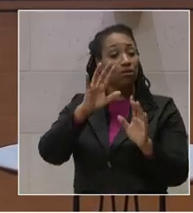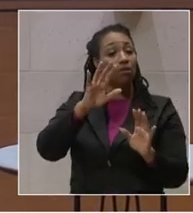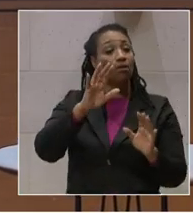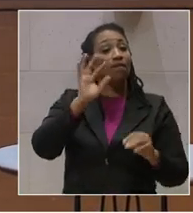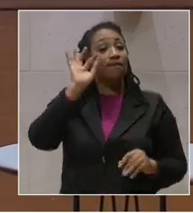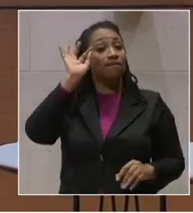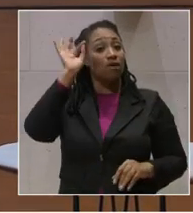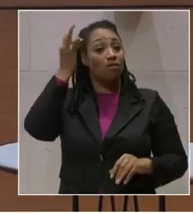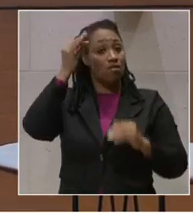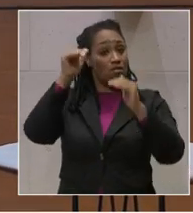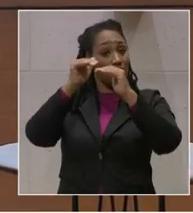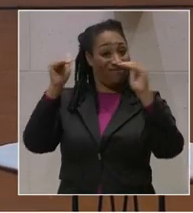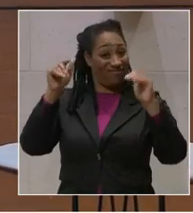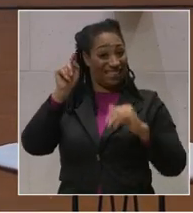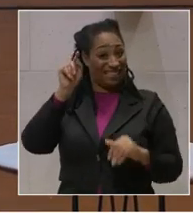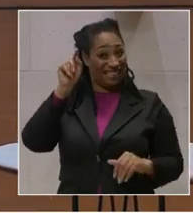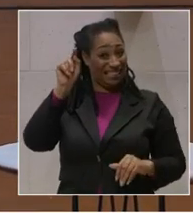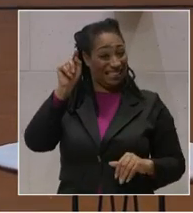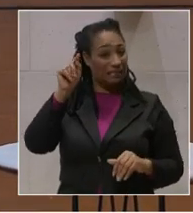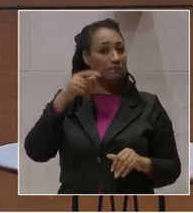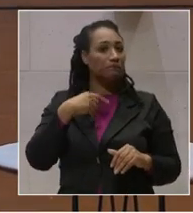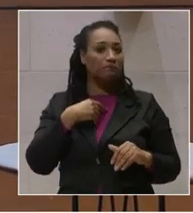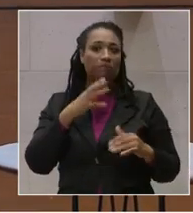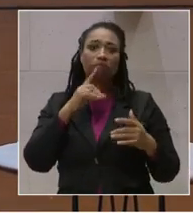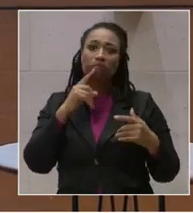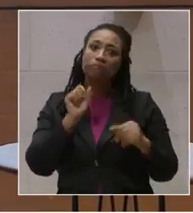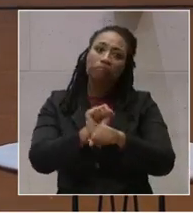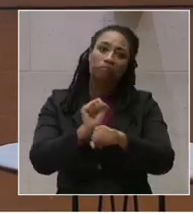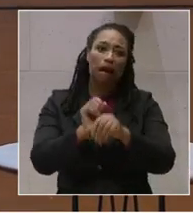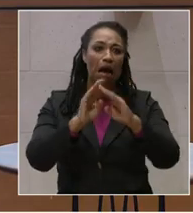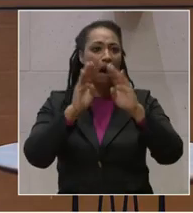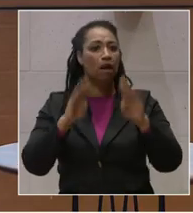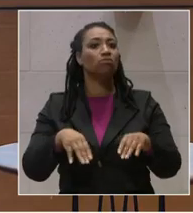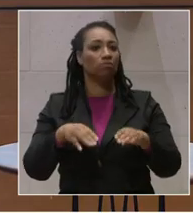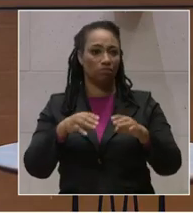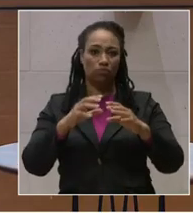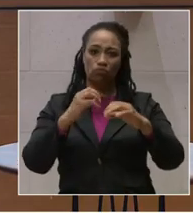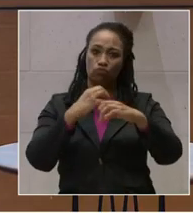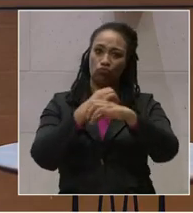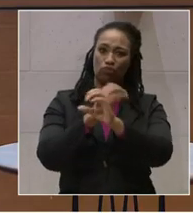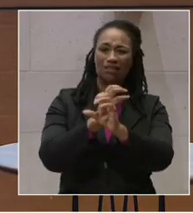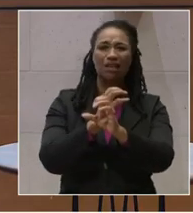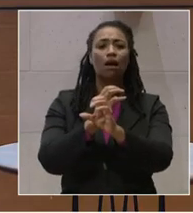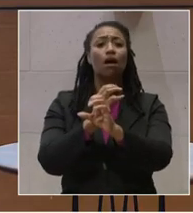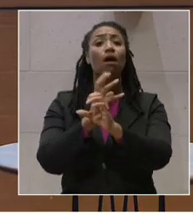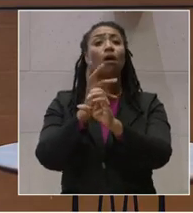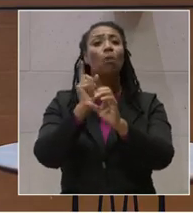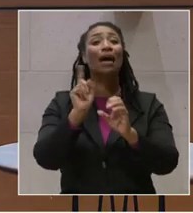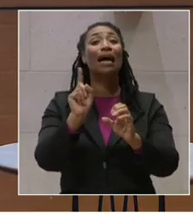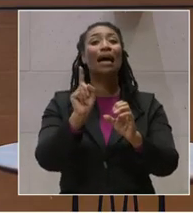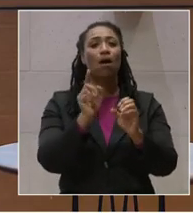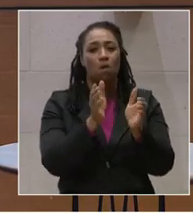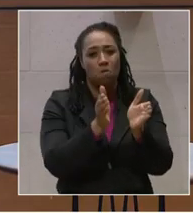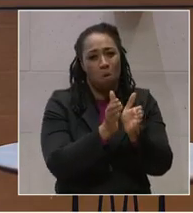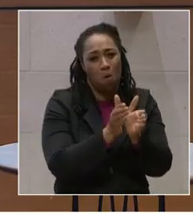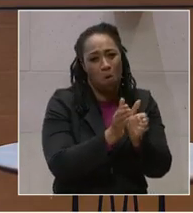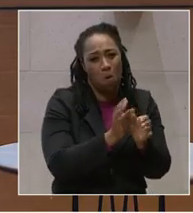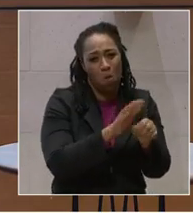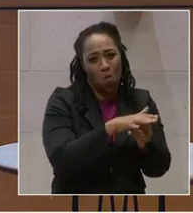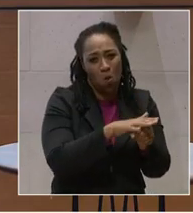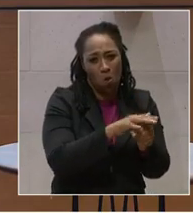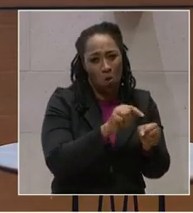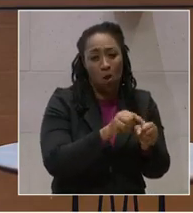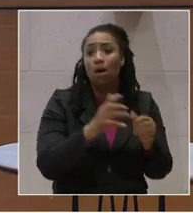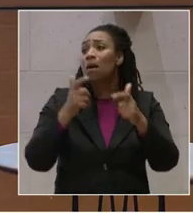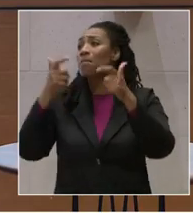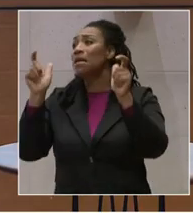is being experienced locally. Whether it's a city, rural America, suburbs, we know that mayors and county executives are on the